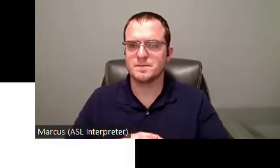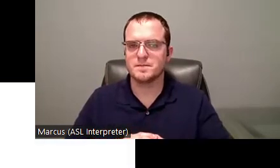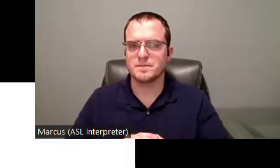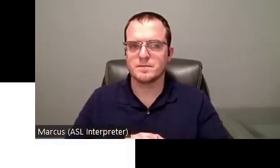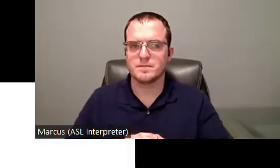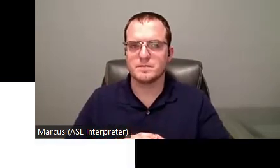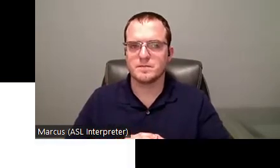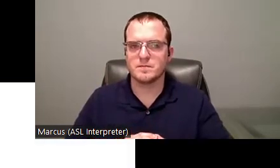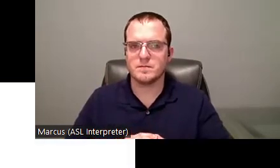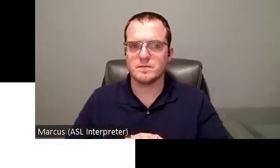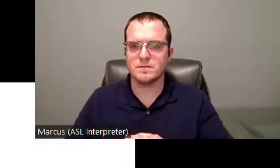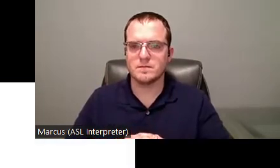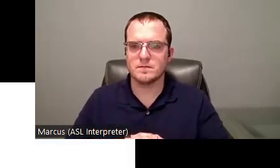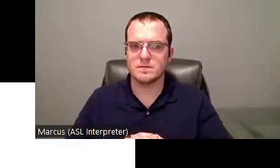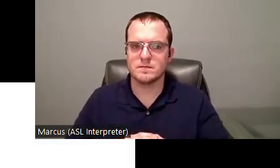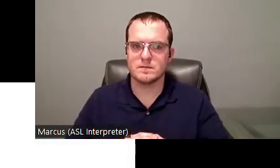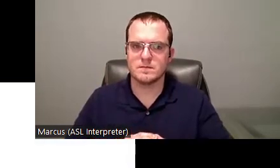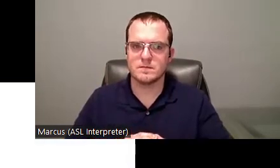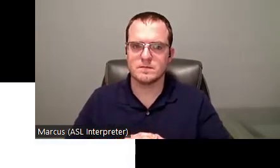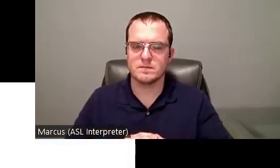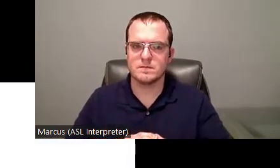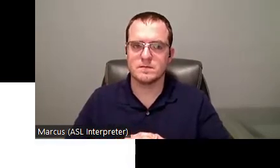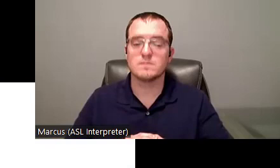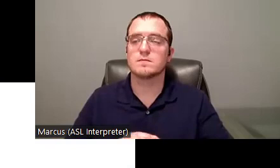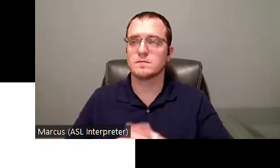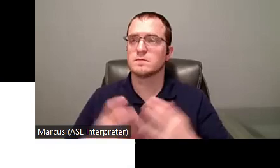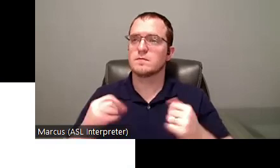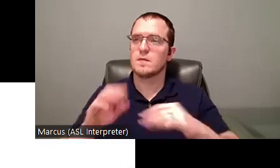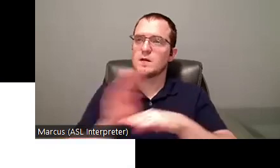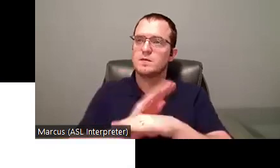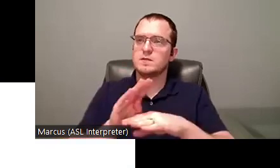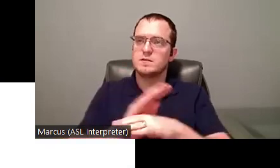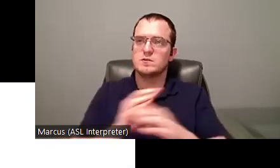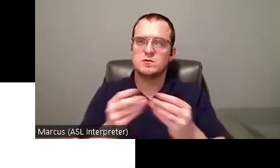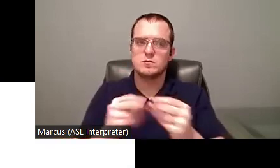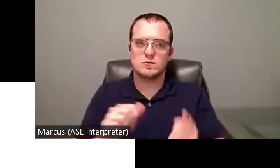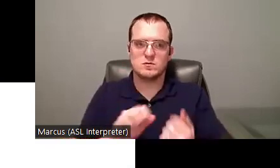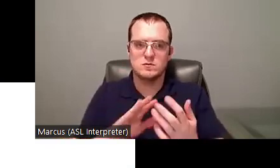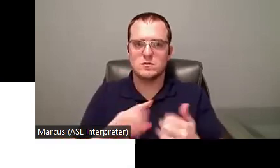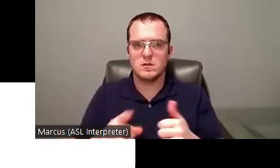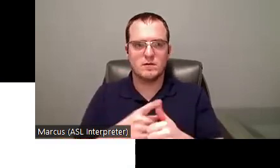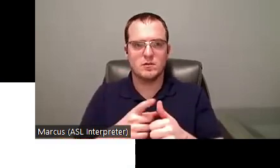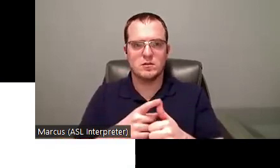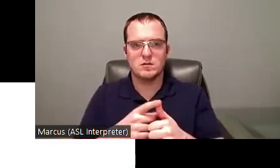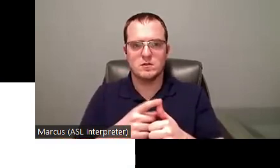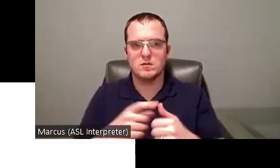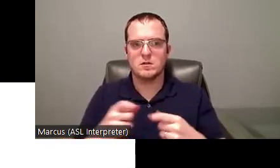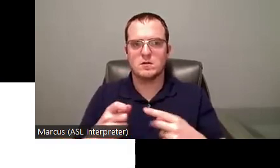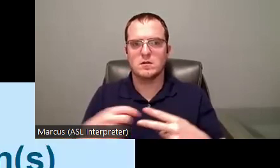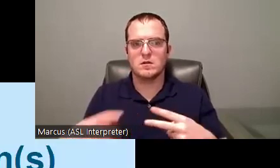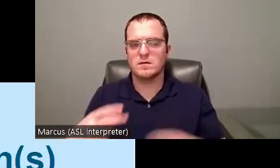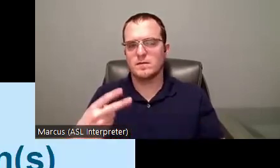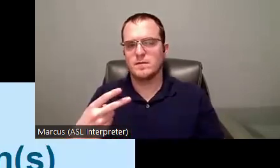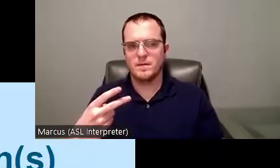Thank you all. Moving into business solutions. Our first item is related to Catapult